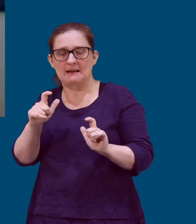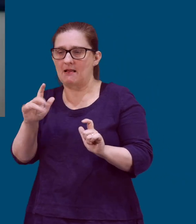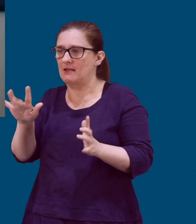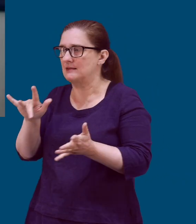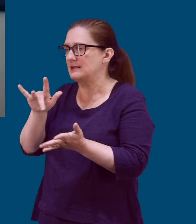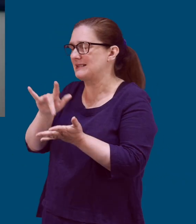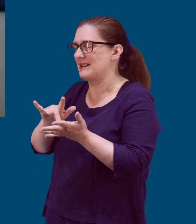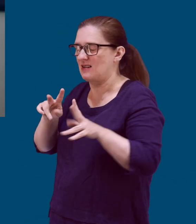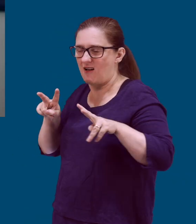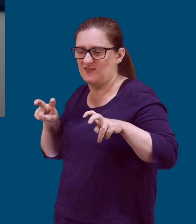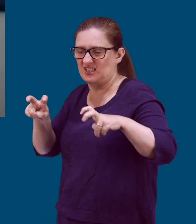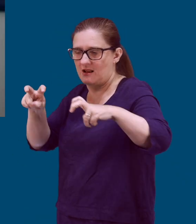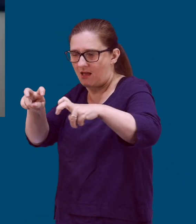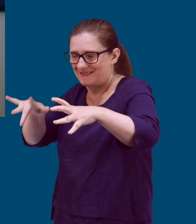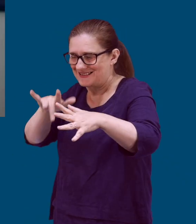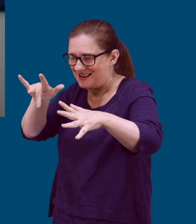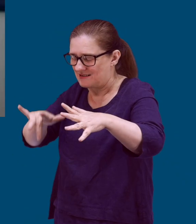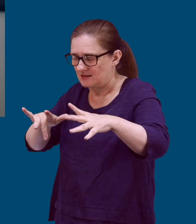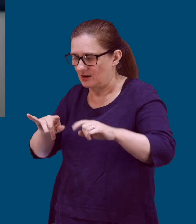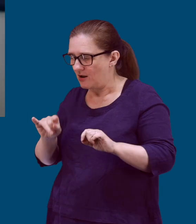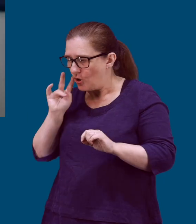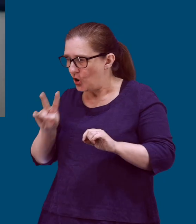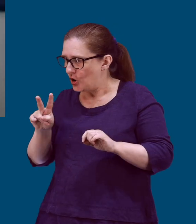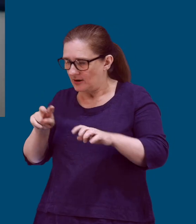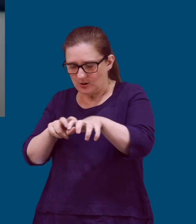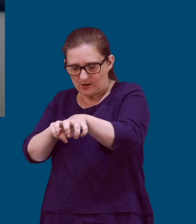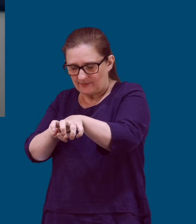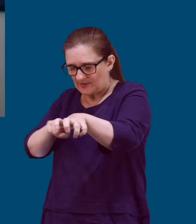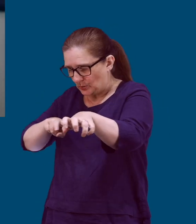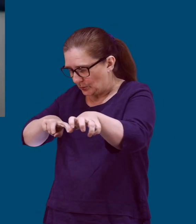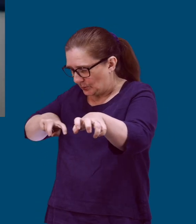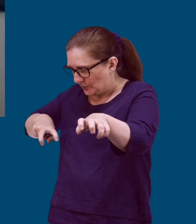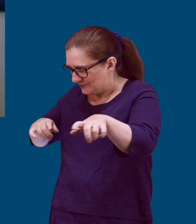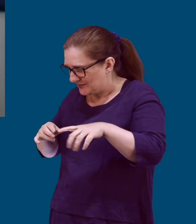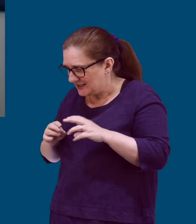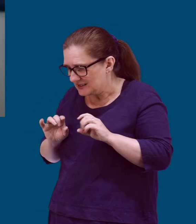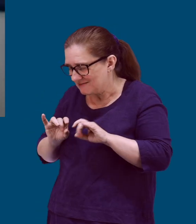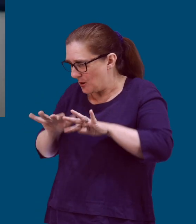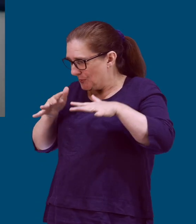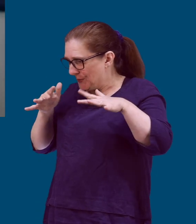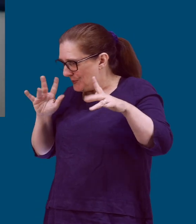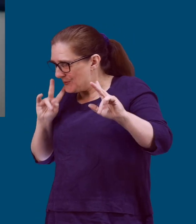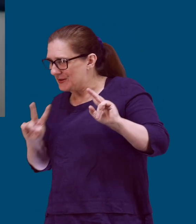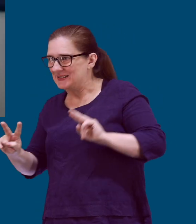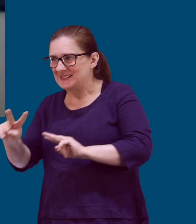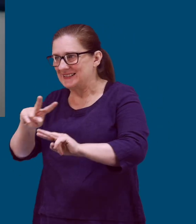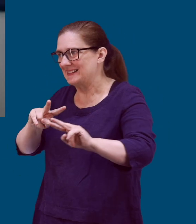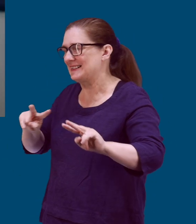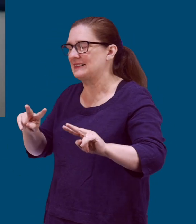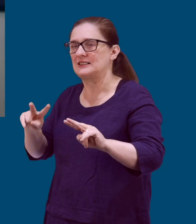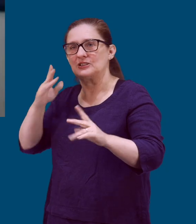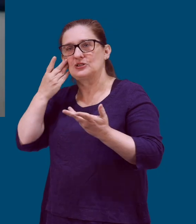the city to cluster themselves around the glorious light beams, the oil slicks marking our time as humans